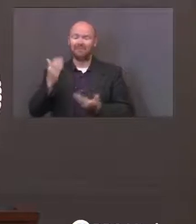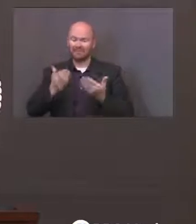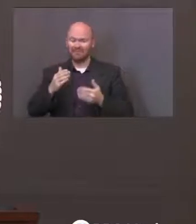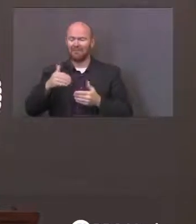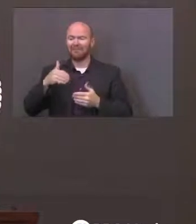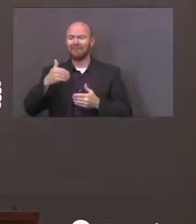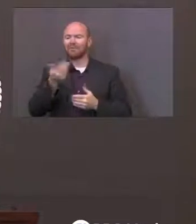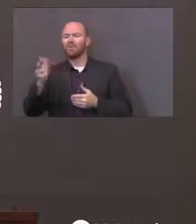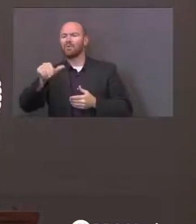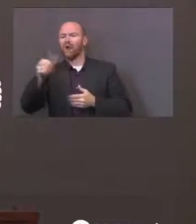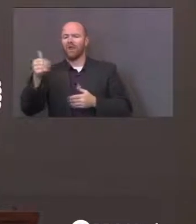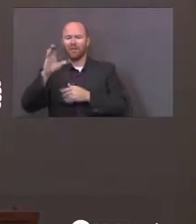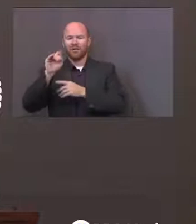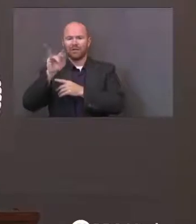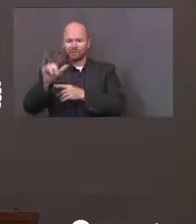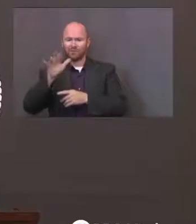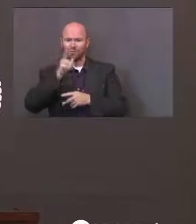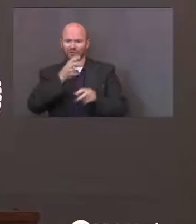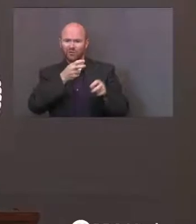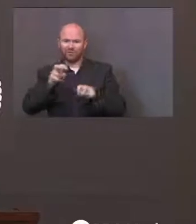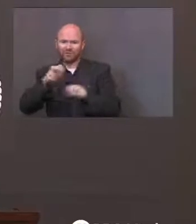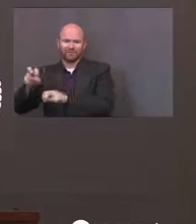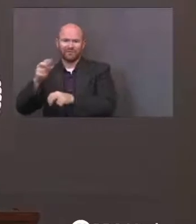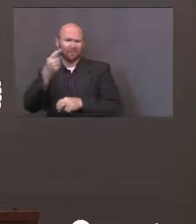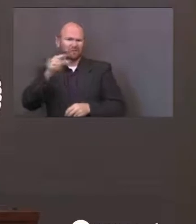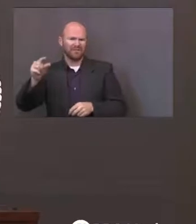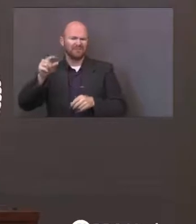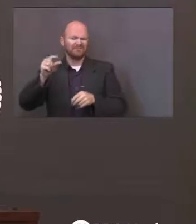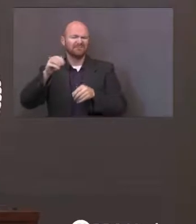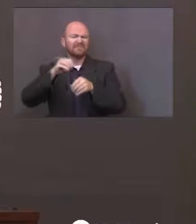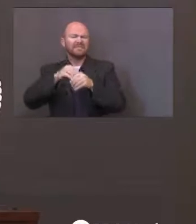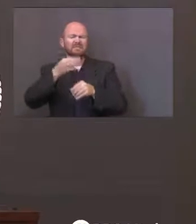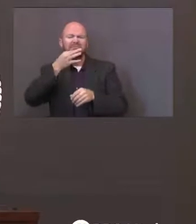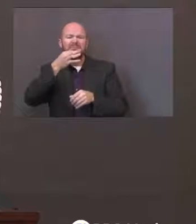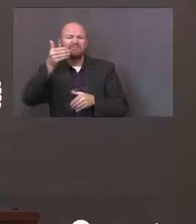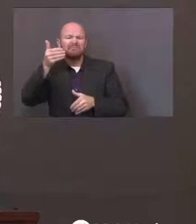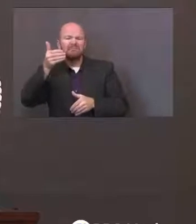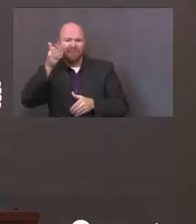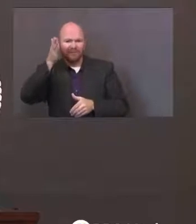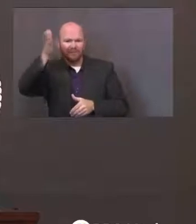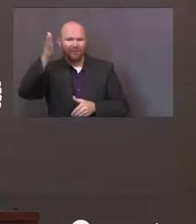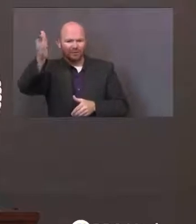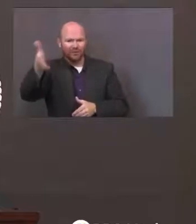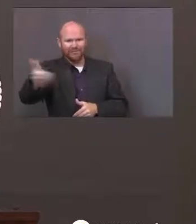and other counties will have the ability to shift into green in the near future.